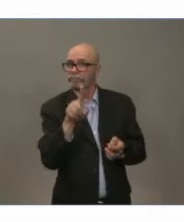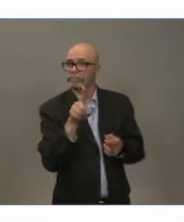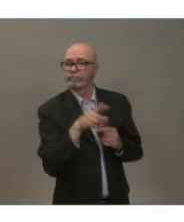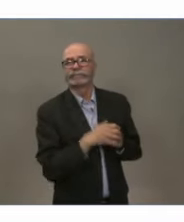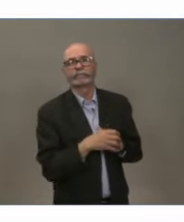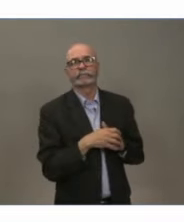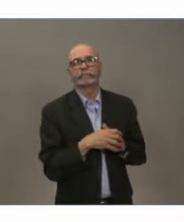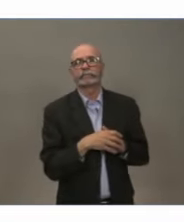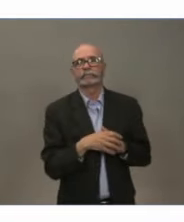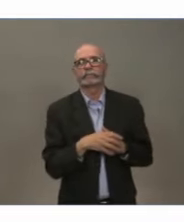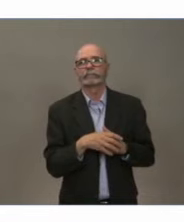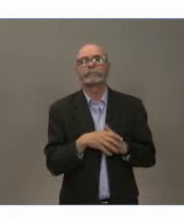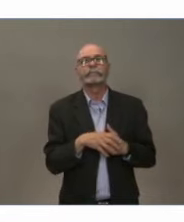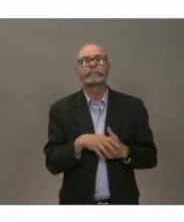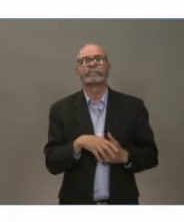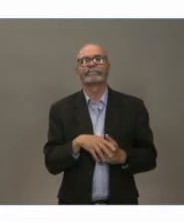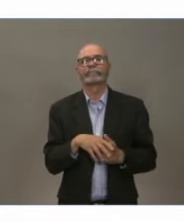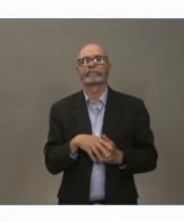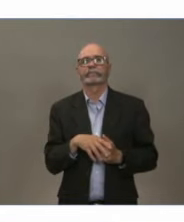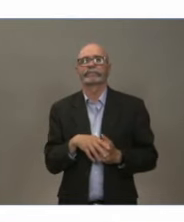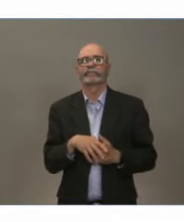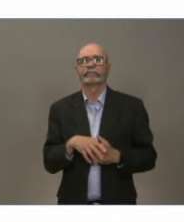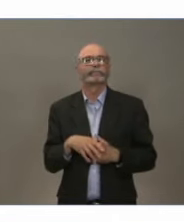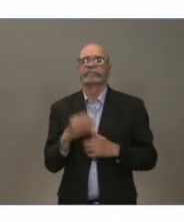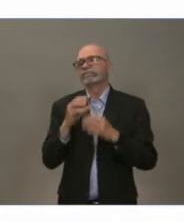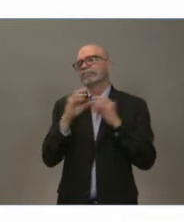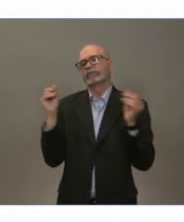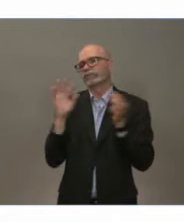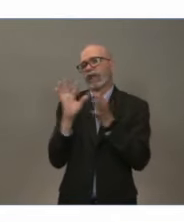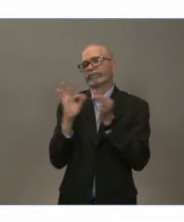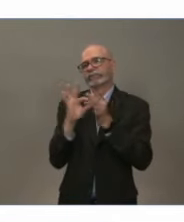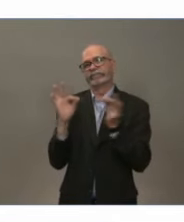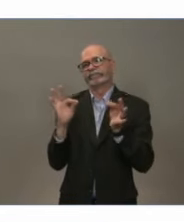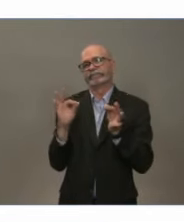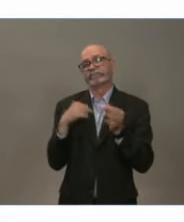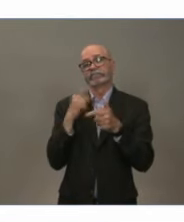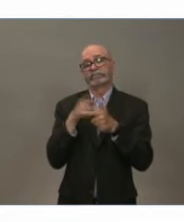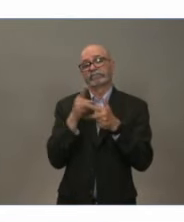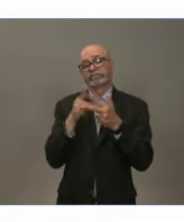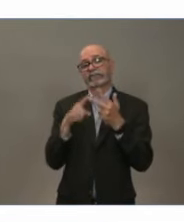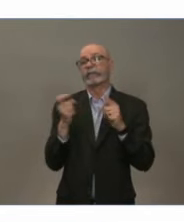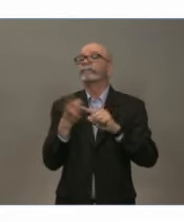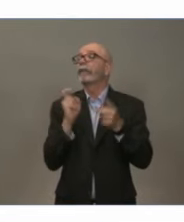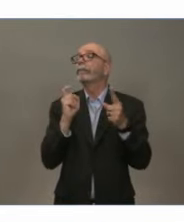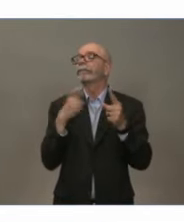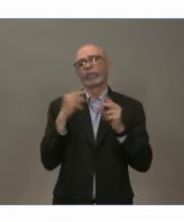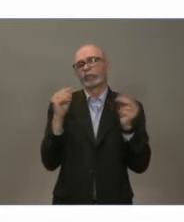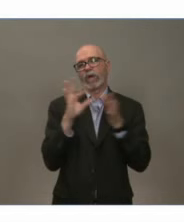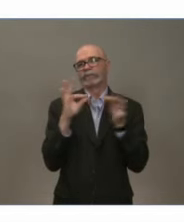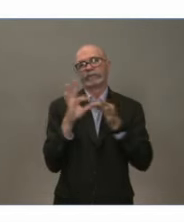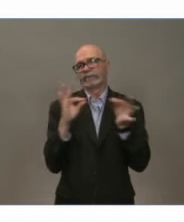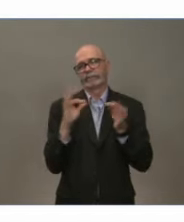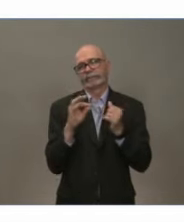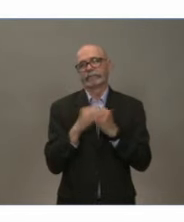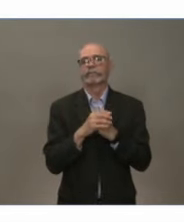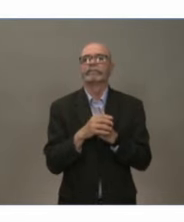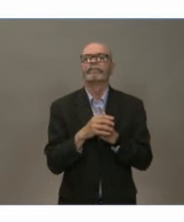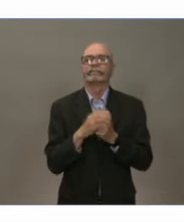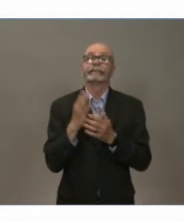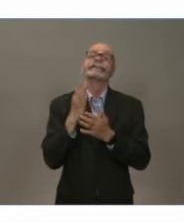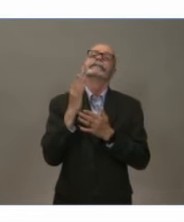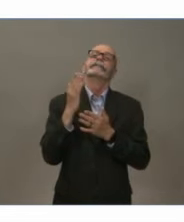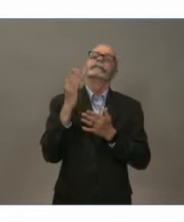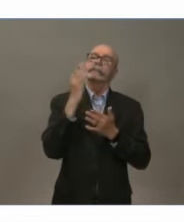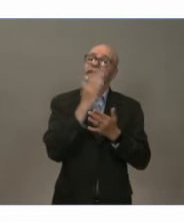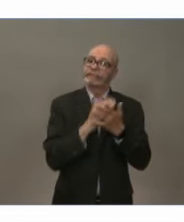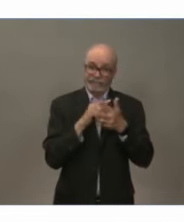go on into we won't disclose the circumstances around any individual case. We have had some of those 3 deaths have